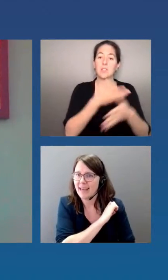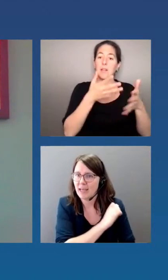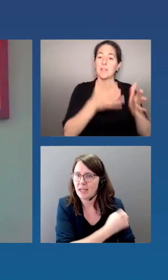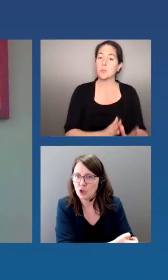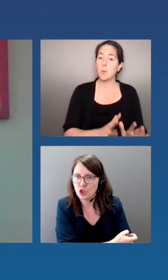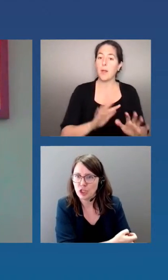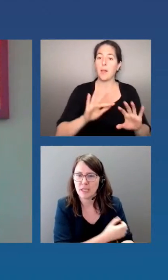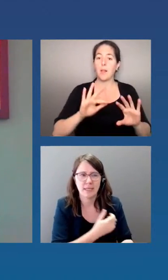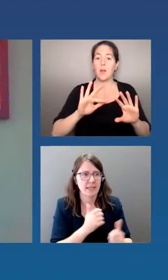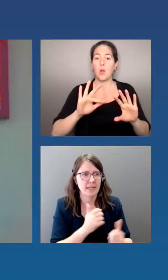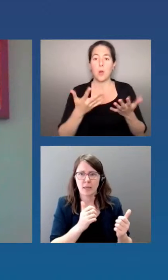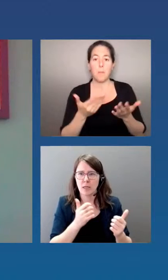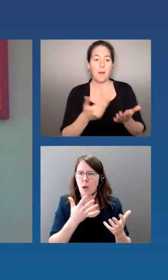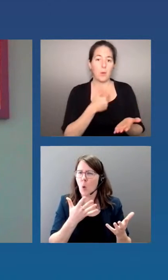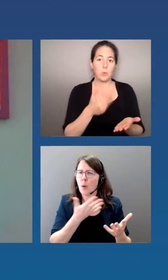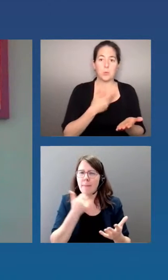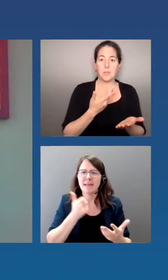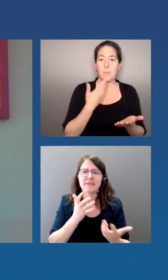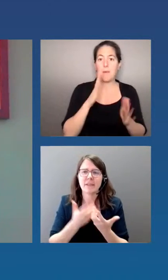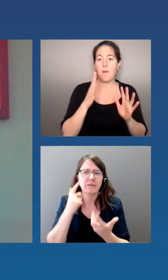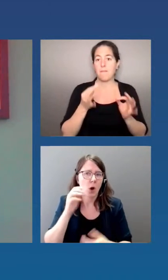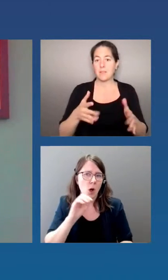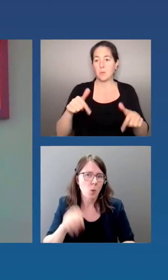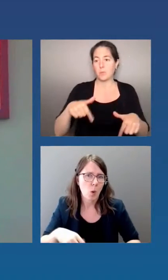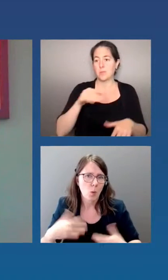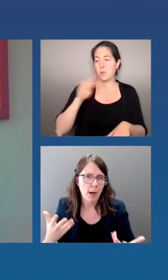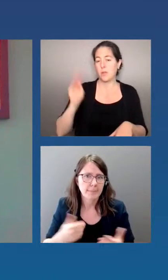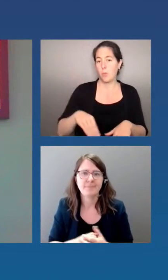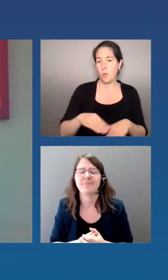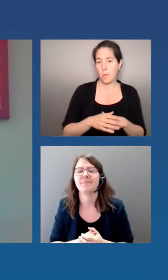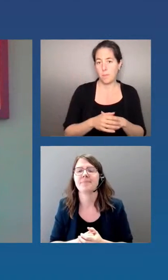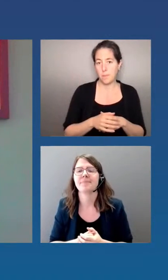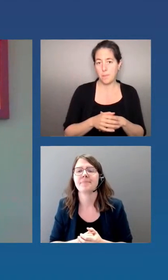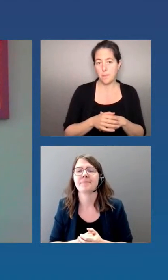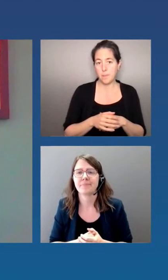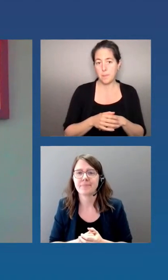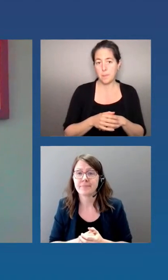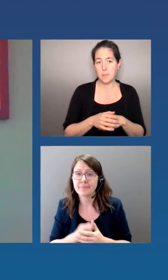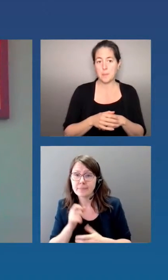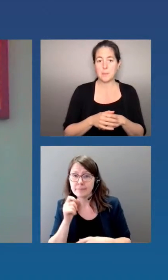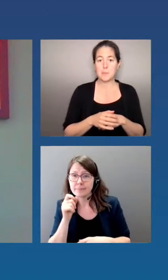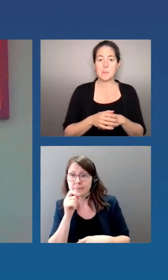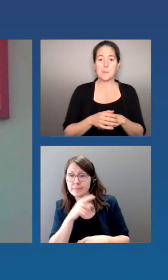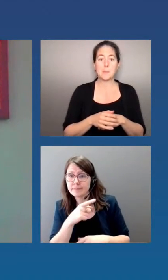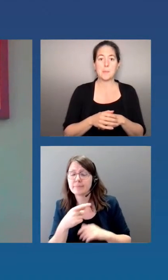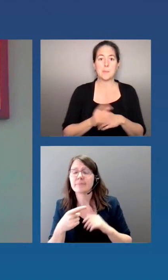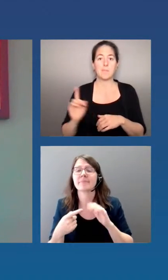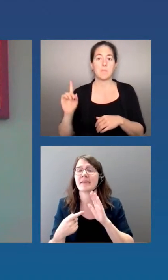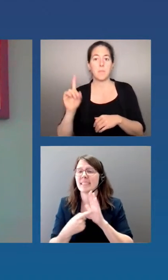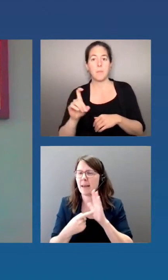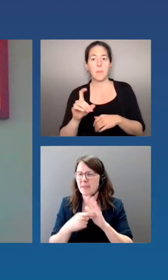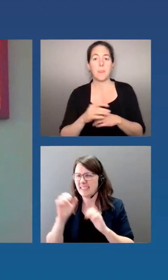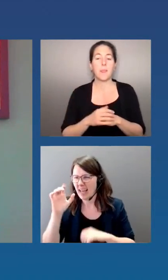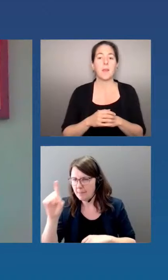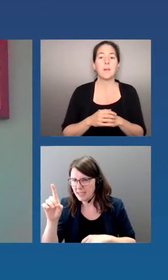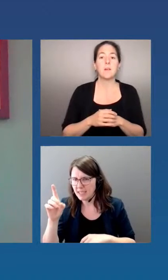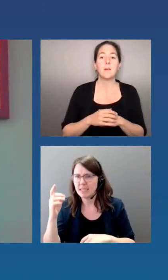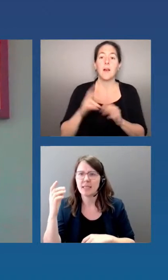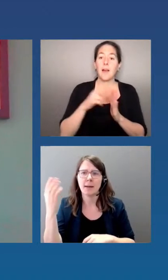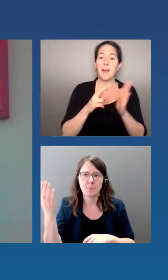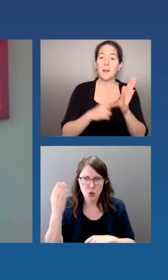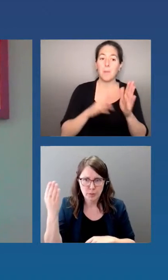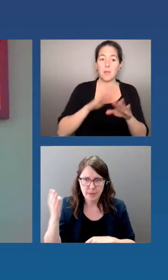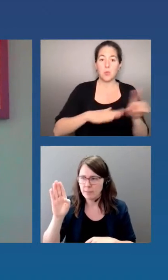So is one of the barriers environmental regulations? I mean, there are examples in Edmonton, and I think in Burnaby in British Columbia. Is it